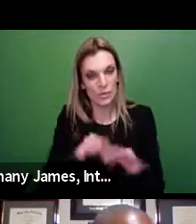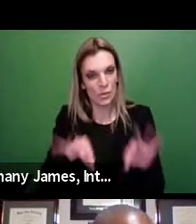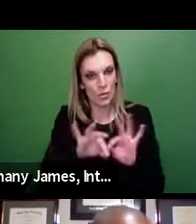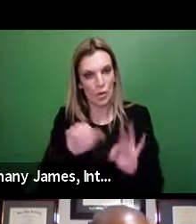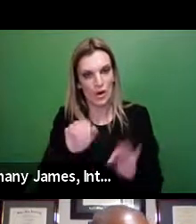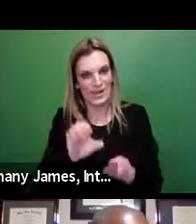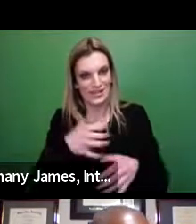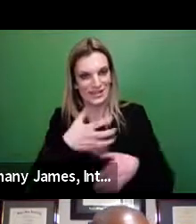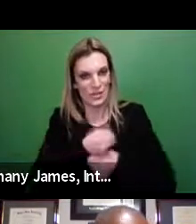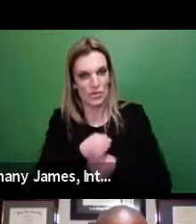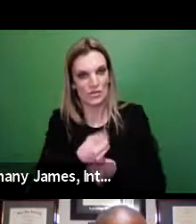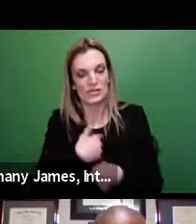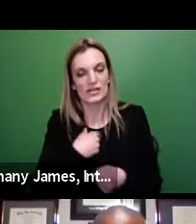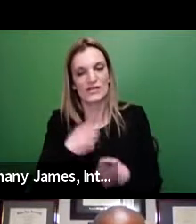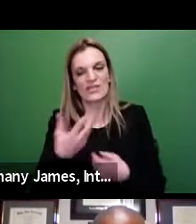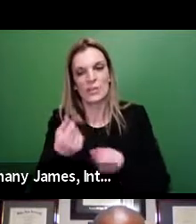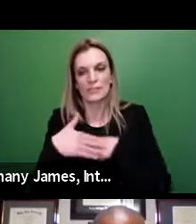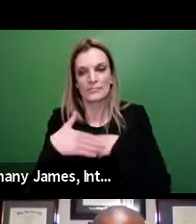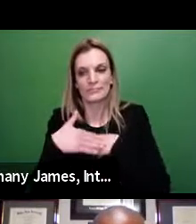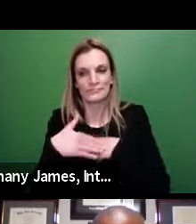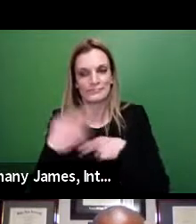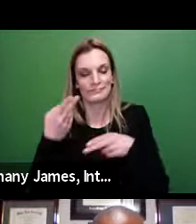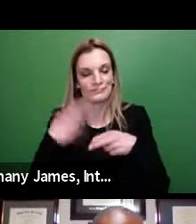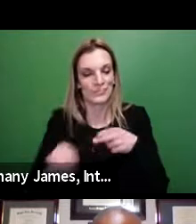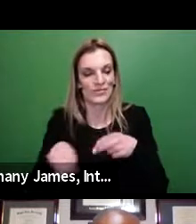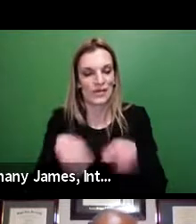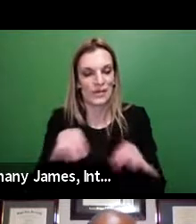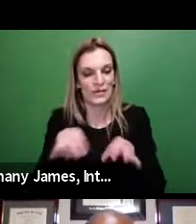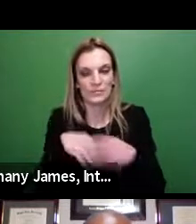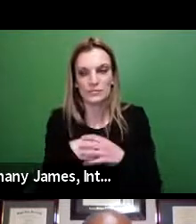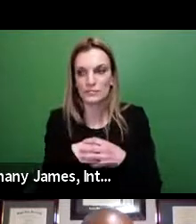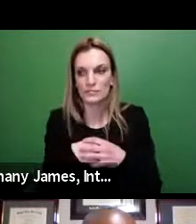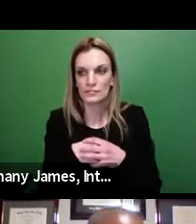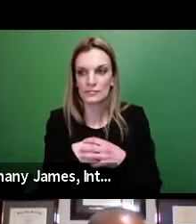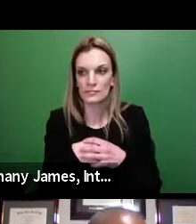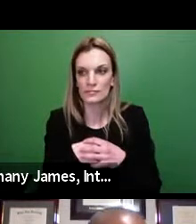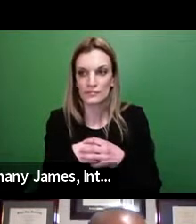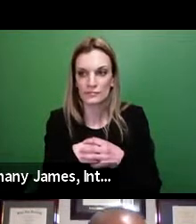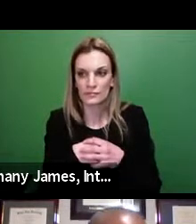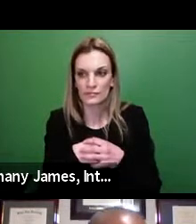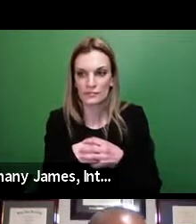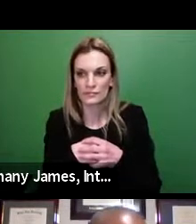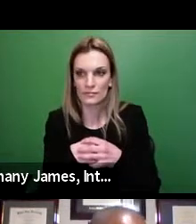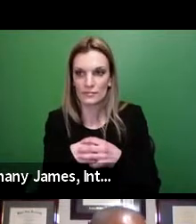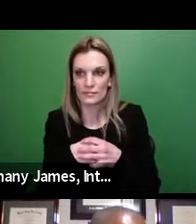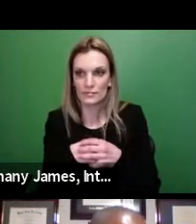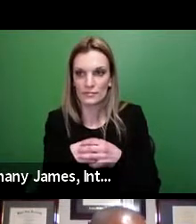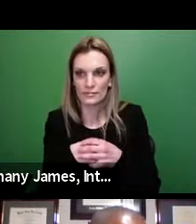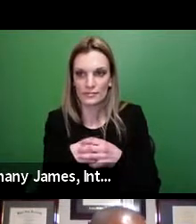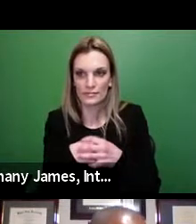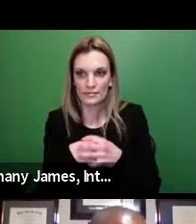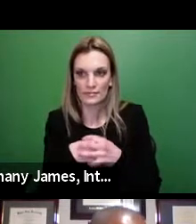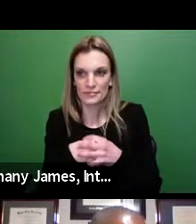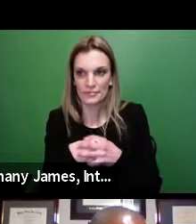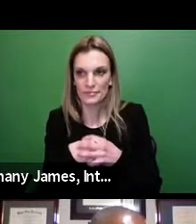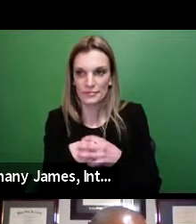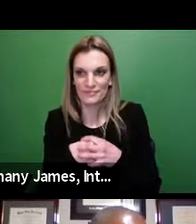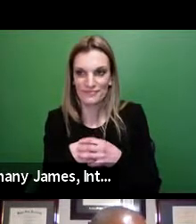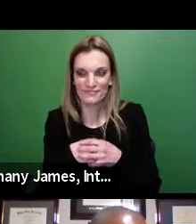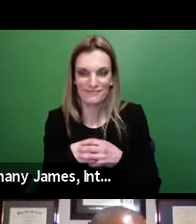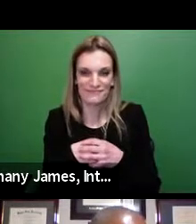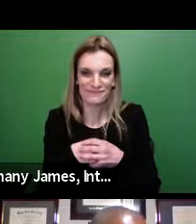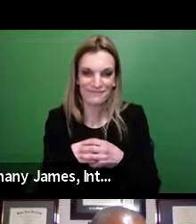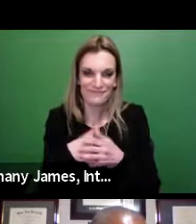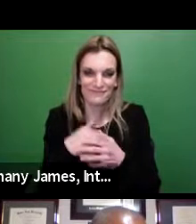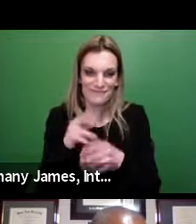just gonna give you a brief highlight on what we've been doing since the commission last met in November of